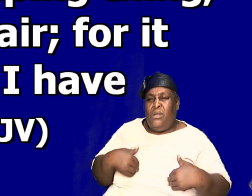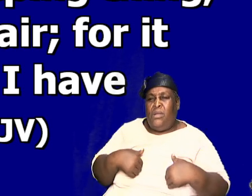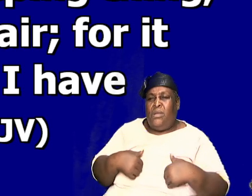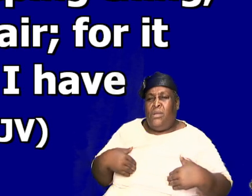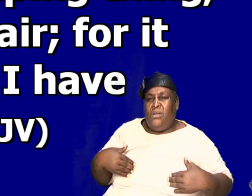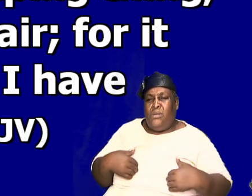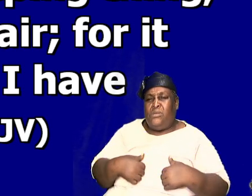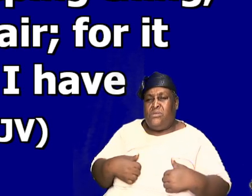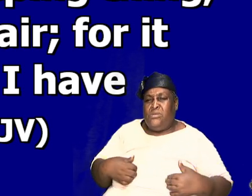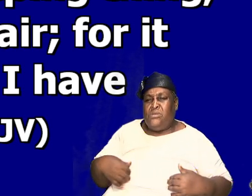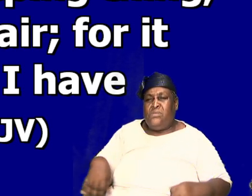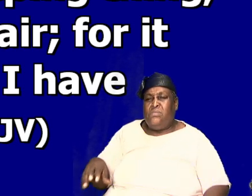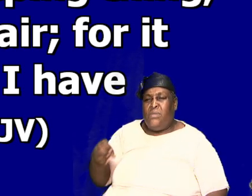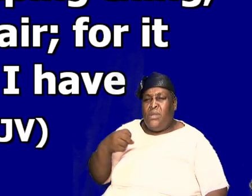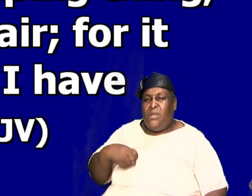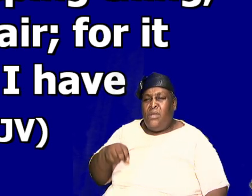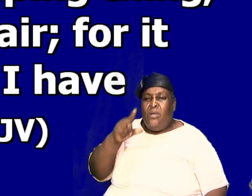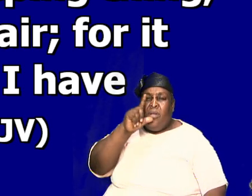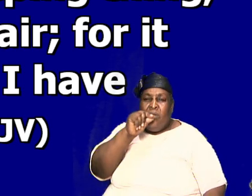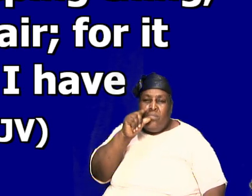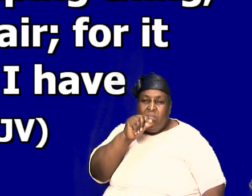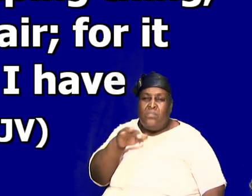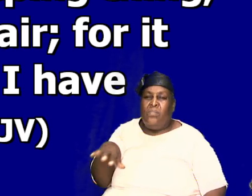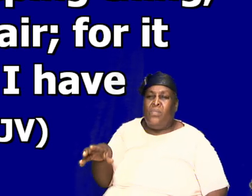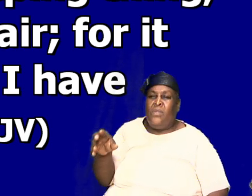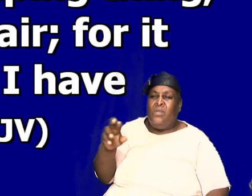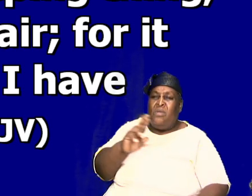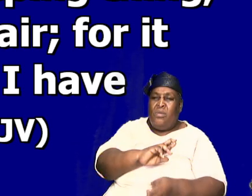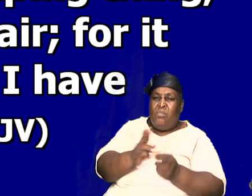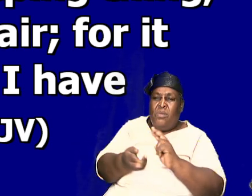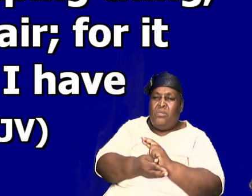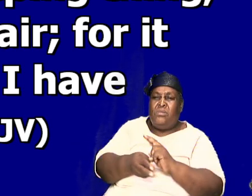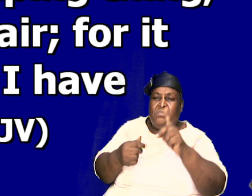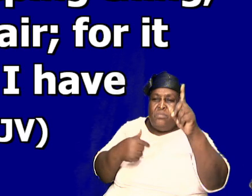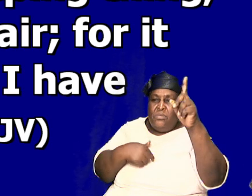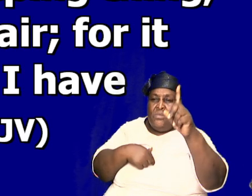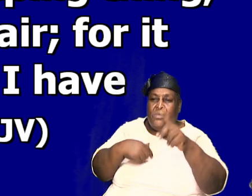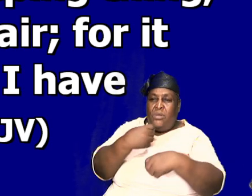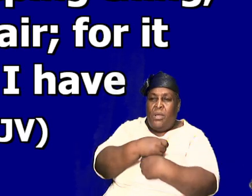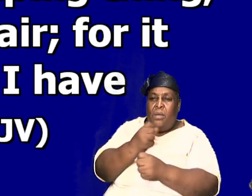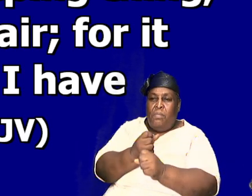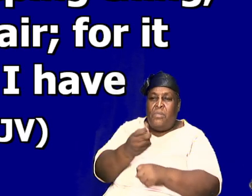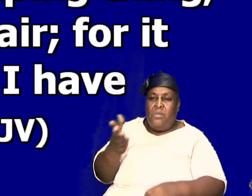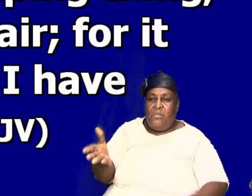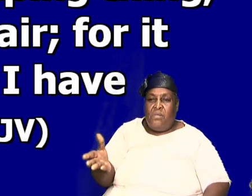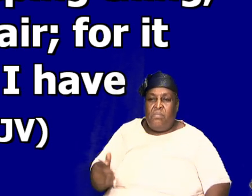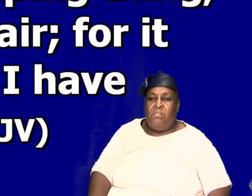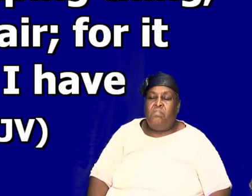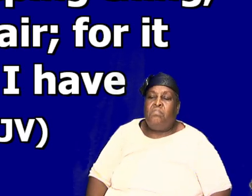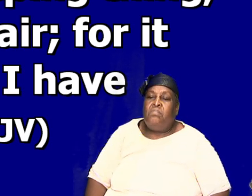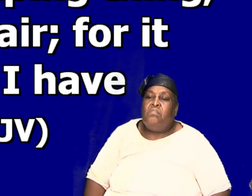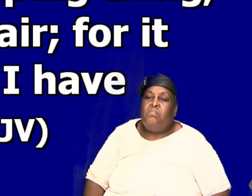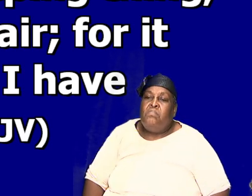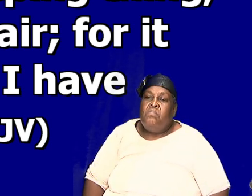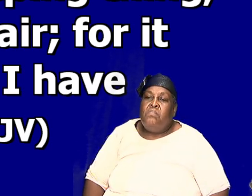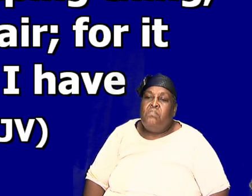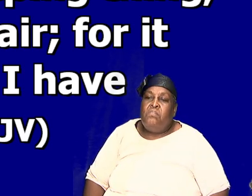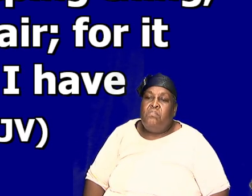thing, and the fall of the earth, for it repented me that I have made them. So, like I'm